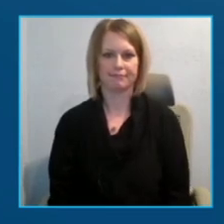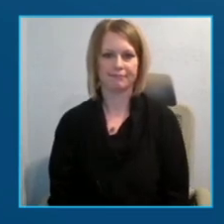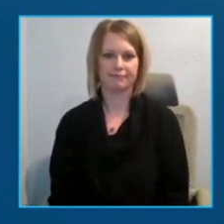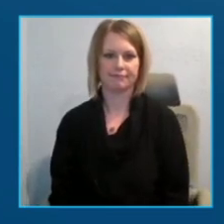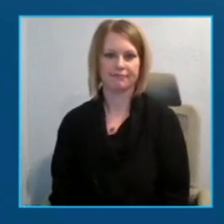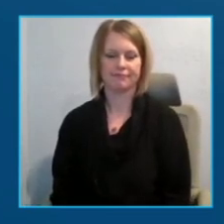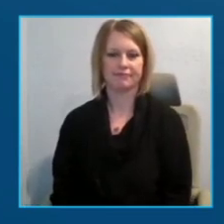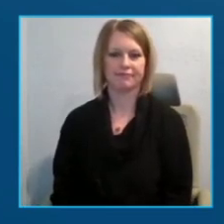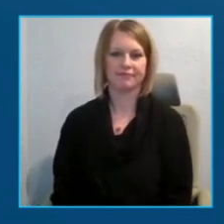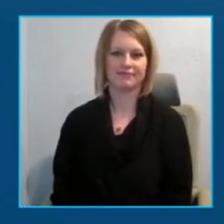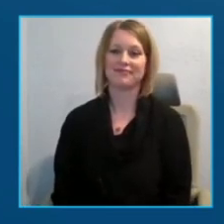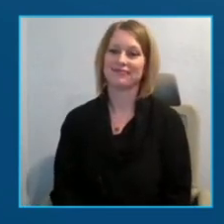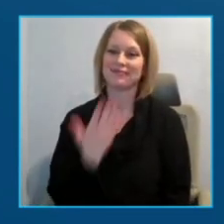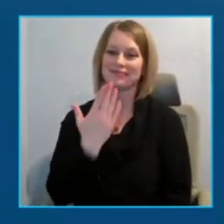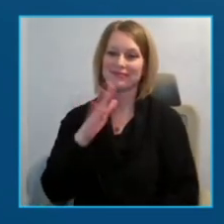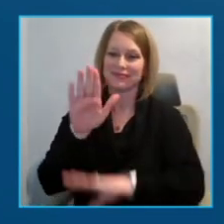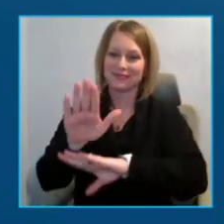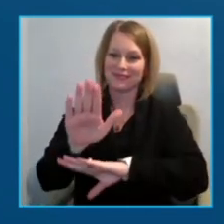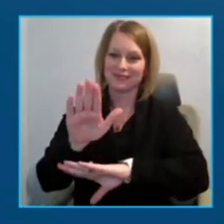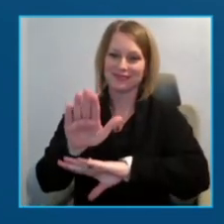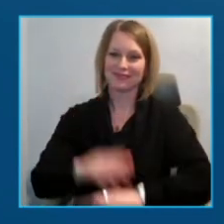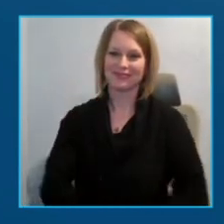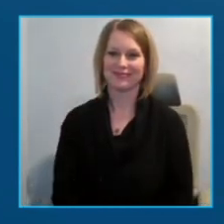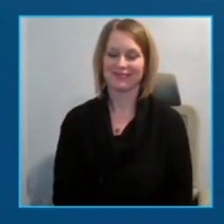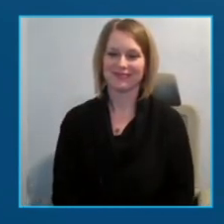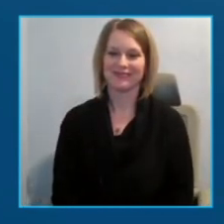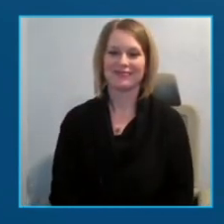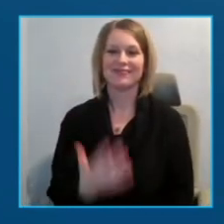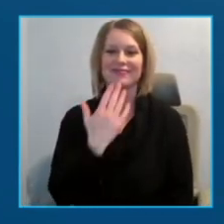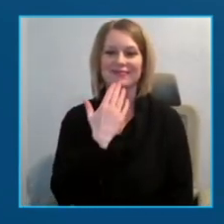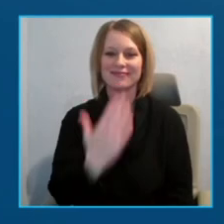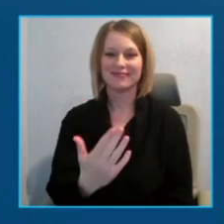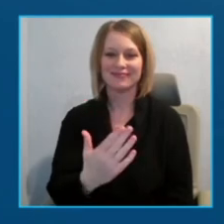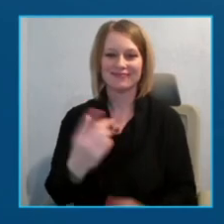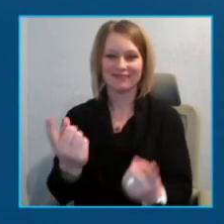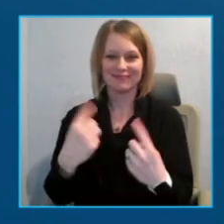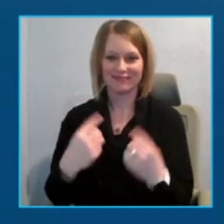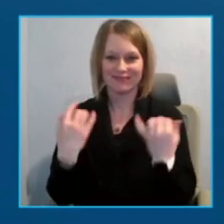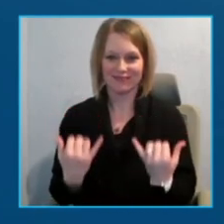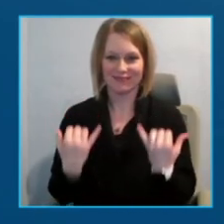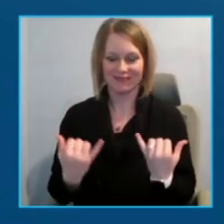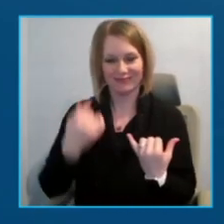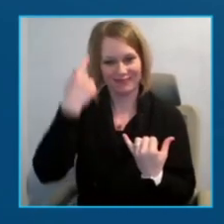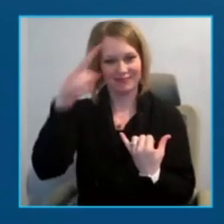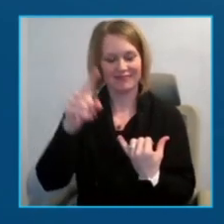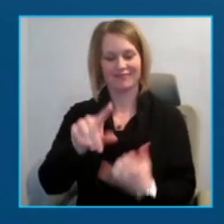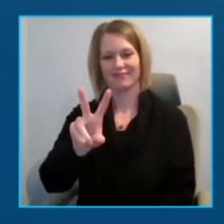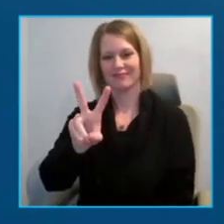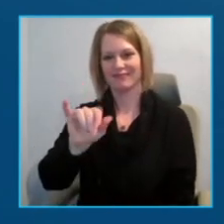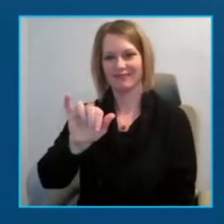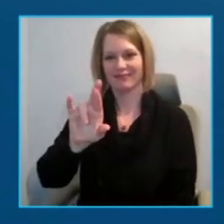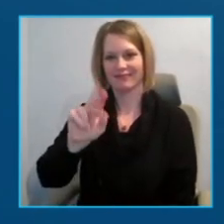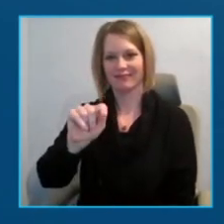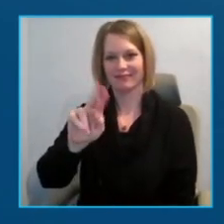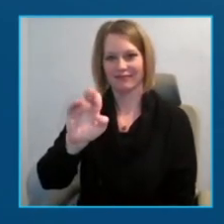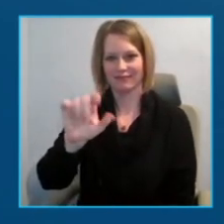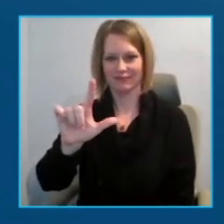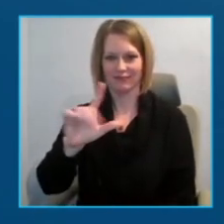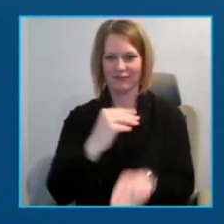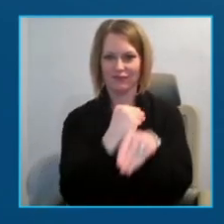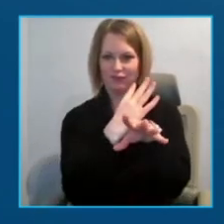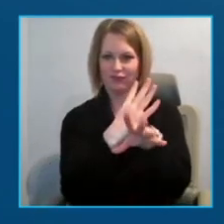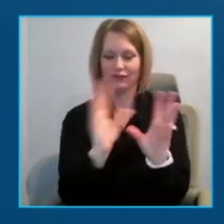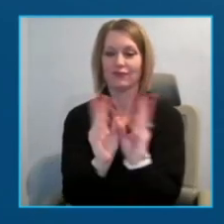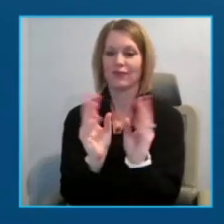Good afternoon, everyone, and thank you for joining us for this virtual meeting of the DNC Rules